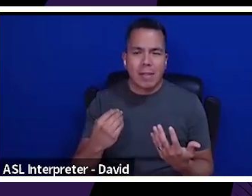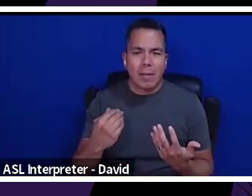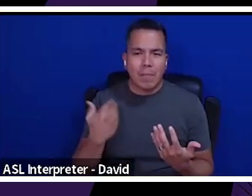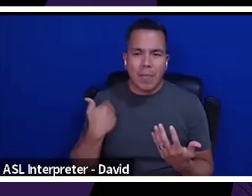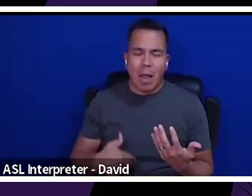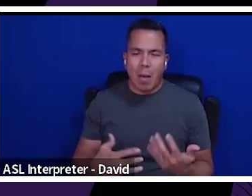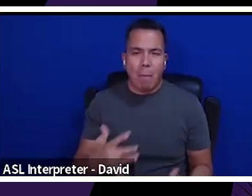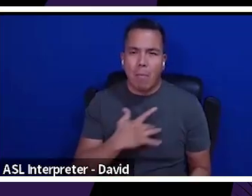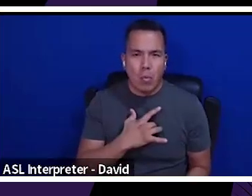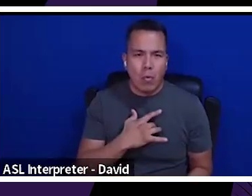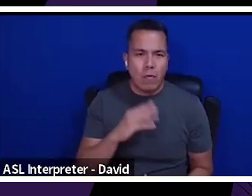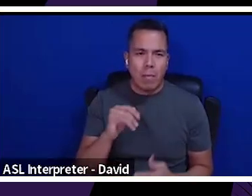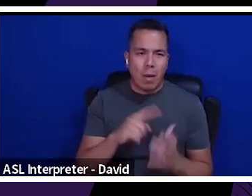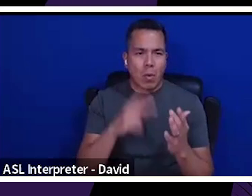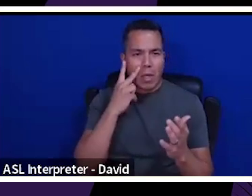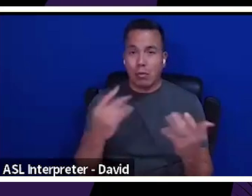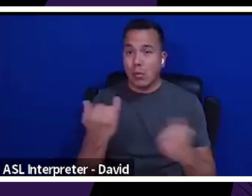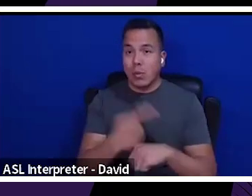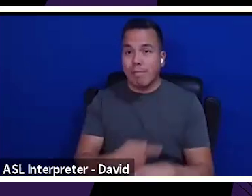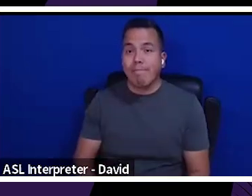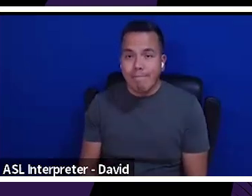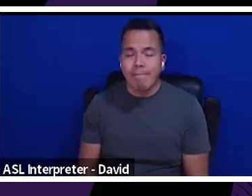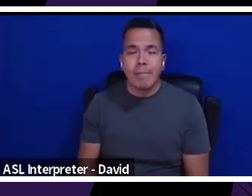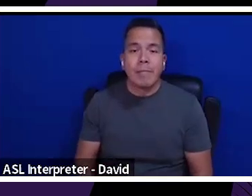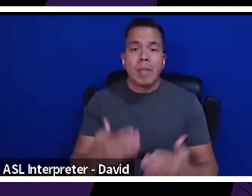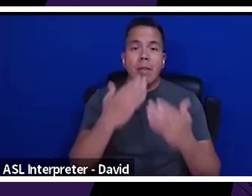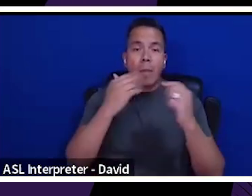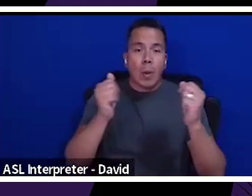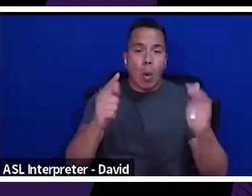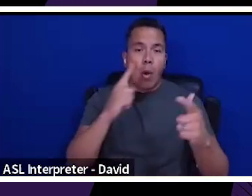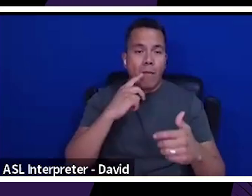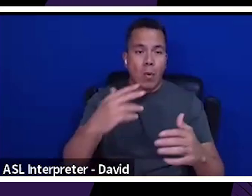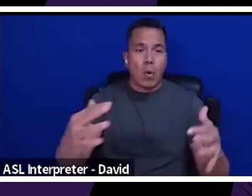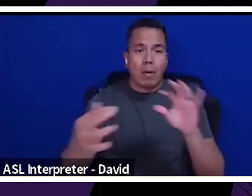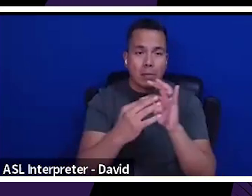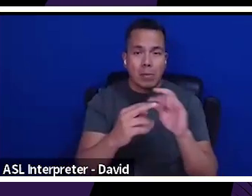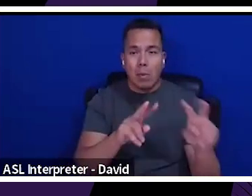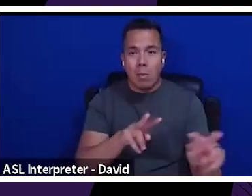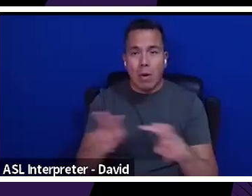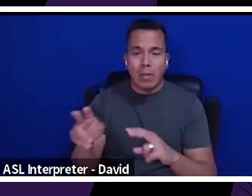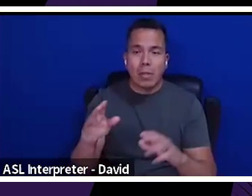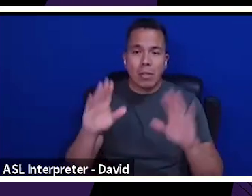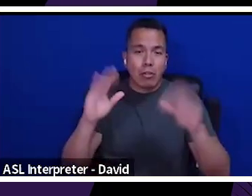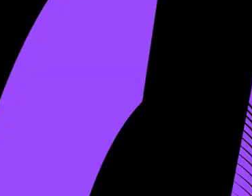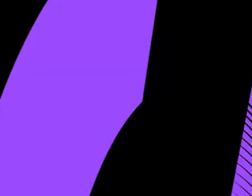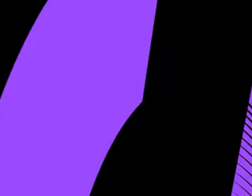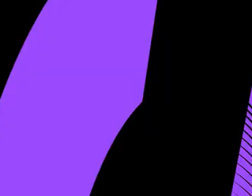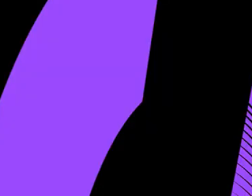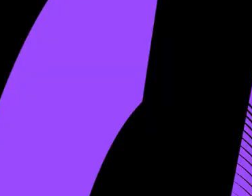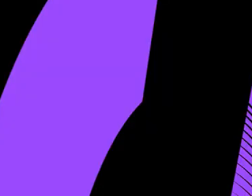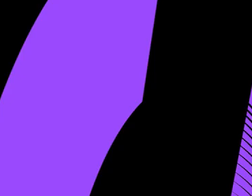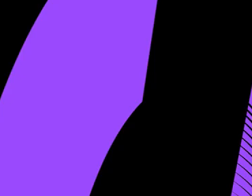by what I saw today. Thank you all for joining, and we really hope all of you have a wonderful rest of your day.